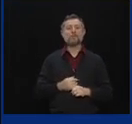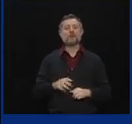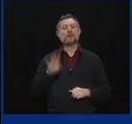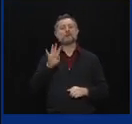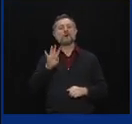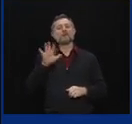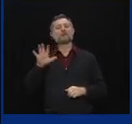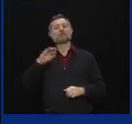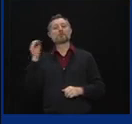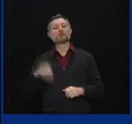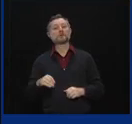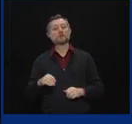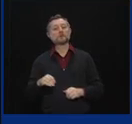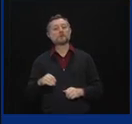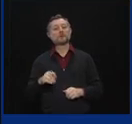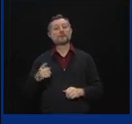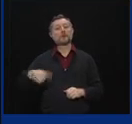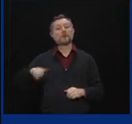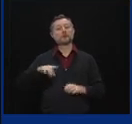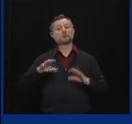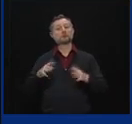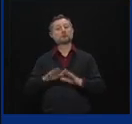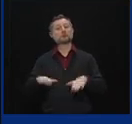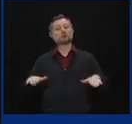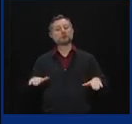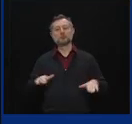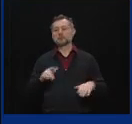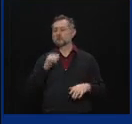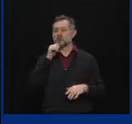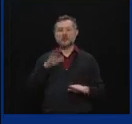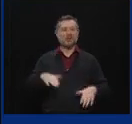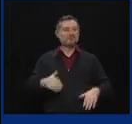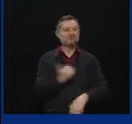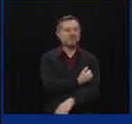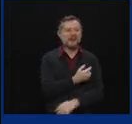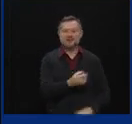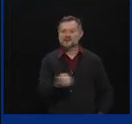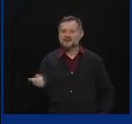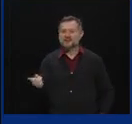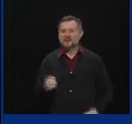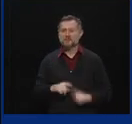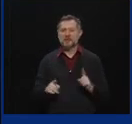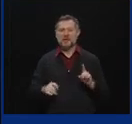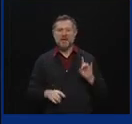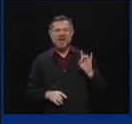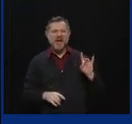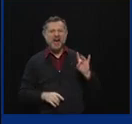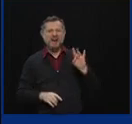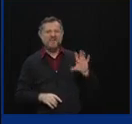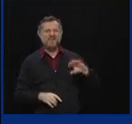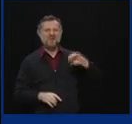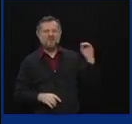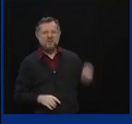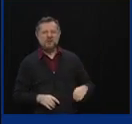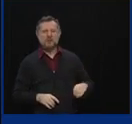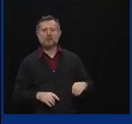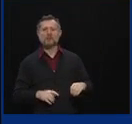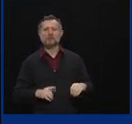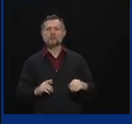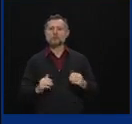45% of the children in that age category are not vaccinated, but they make up 85% of the new